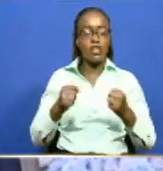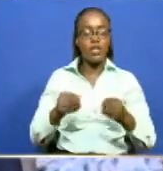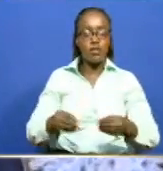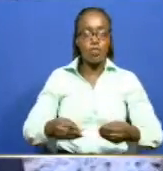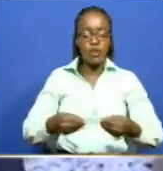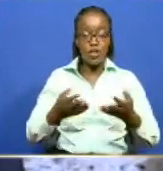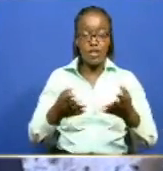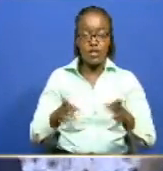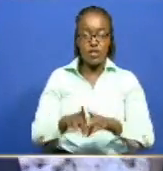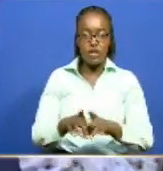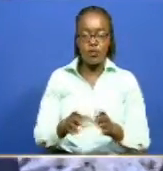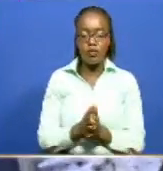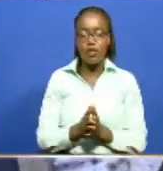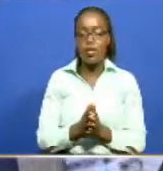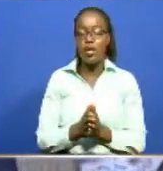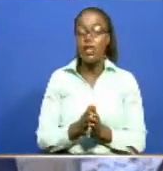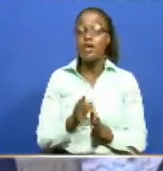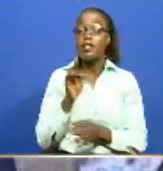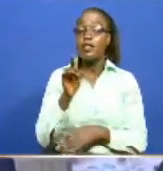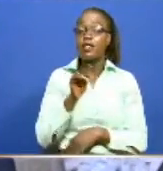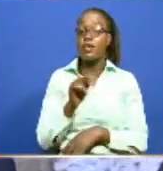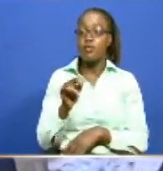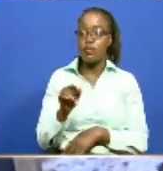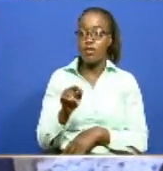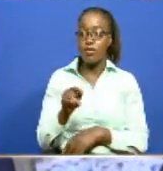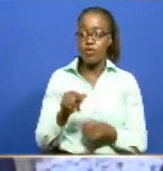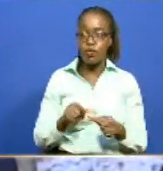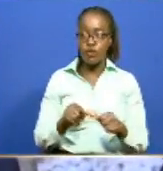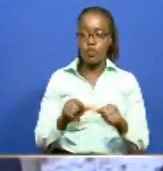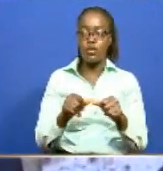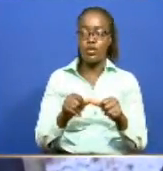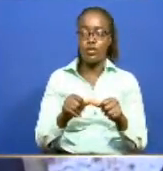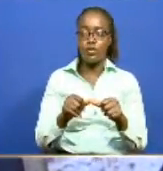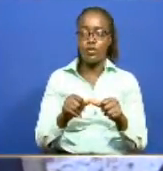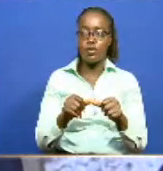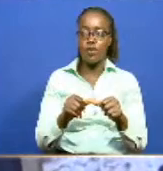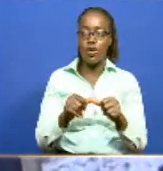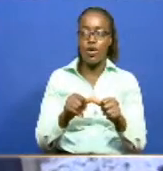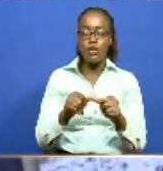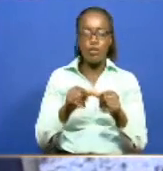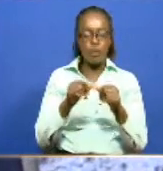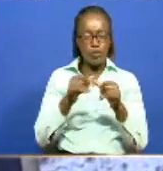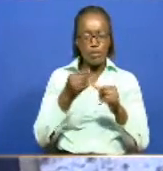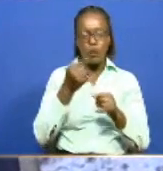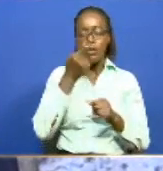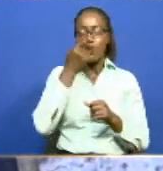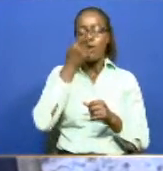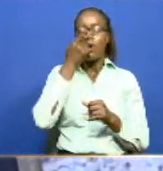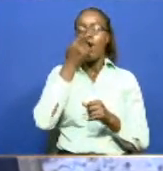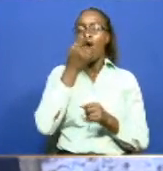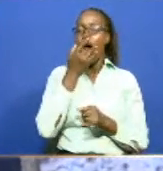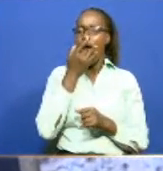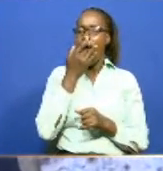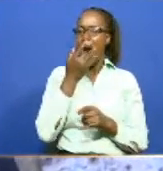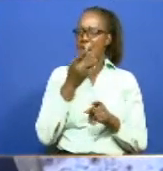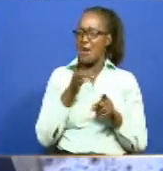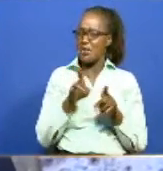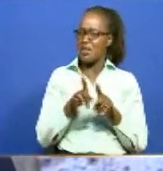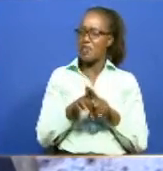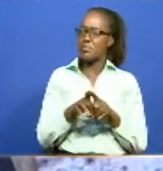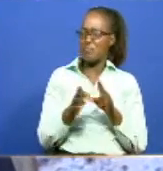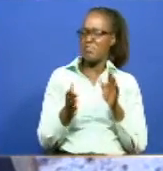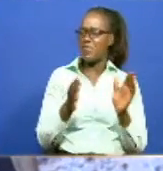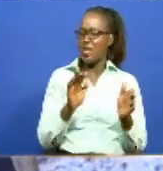We will therefore continue to test. We are not assuming. We will continue to test an